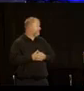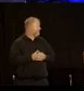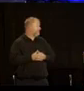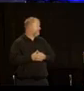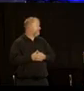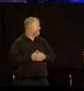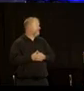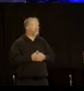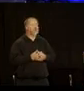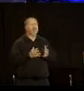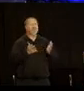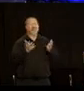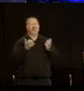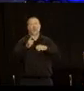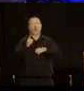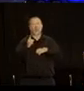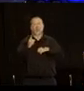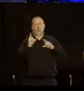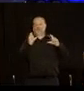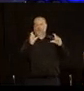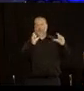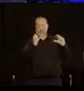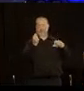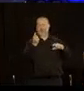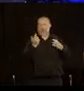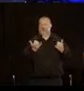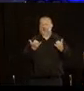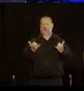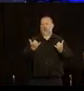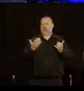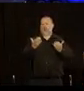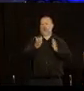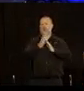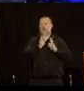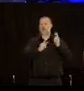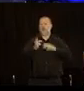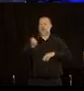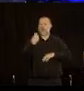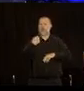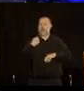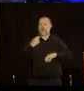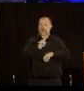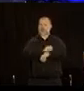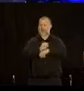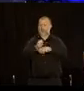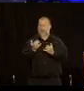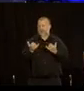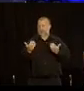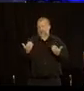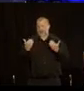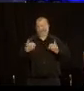And while everyone's clicking away, at this time I'm going to ask some folks to come join us on stage.